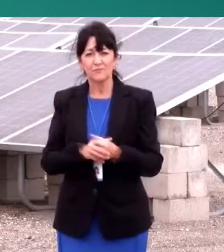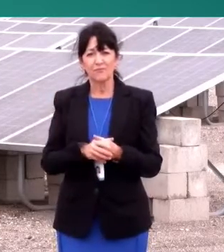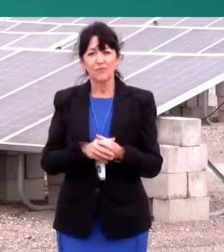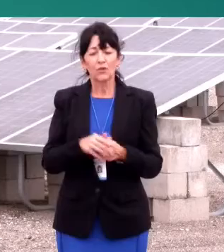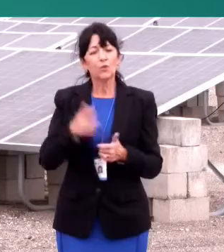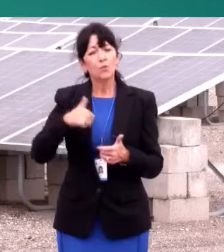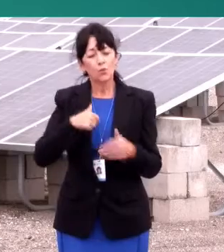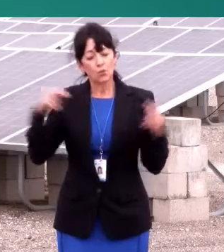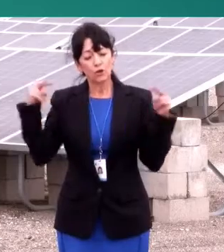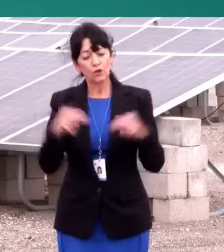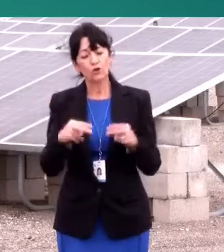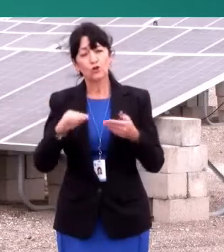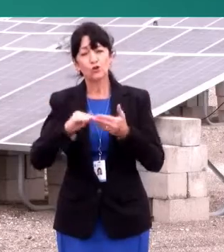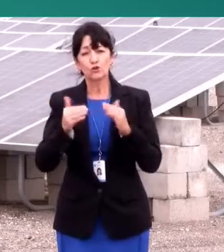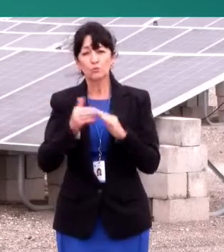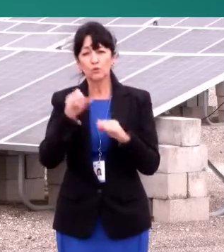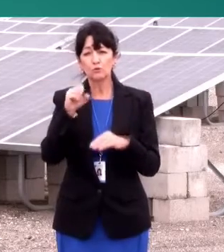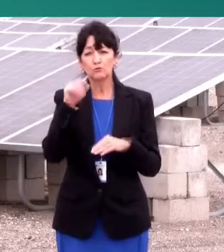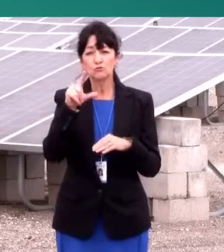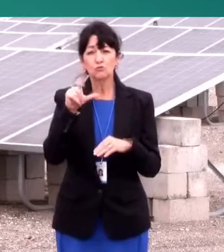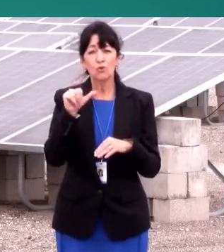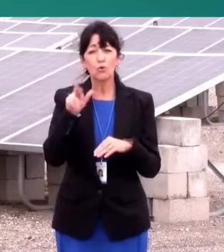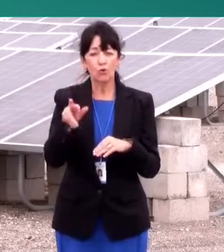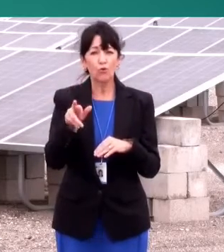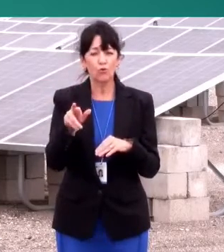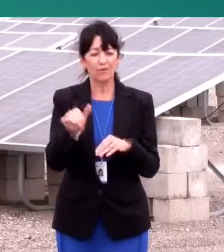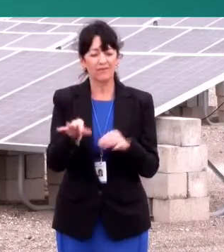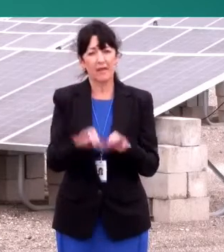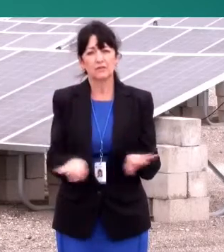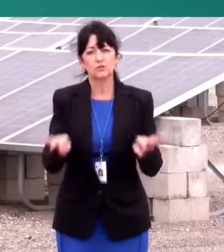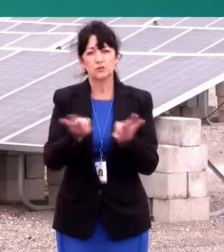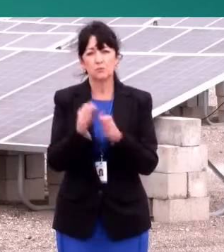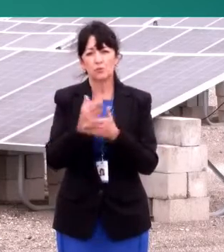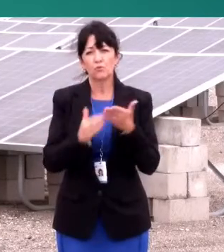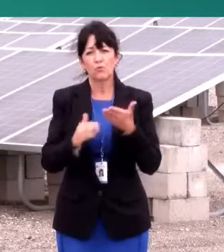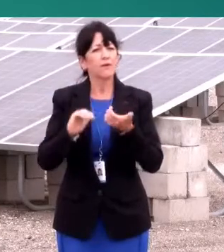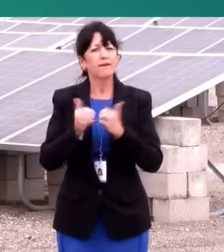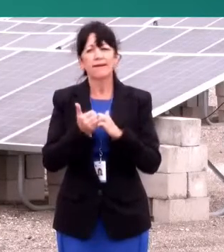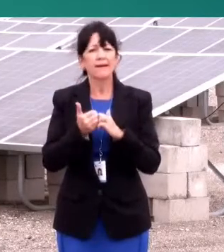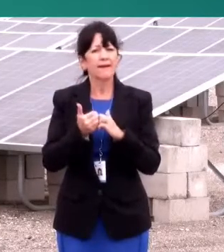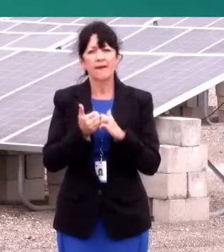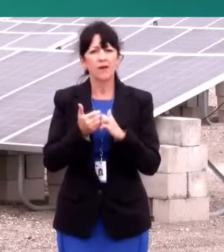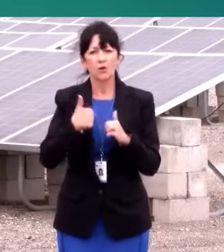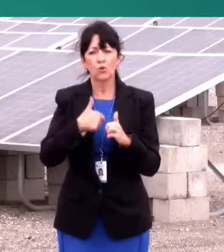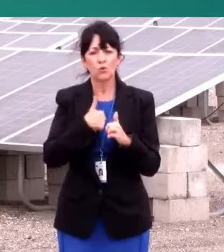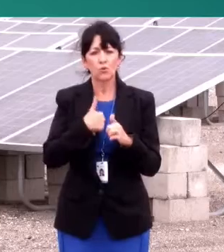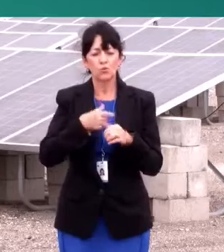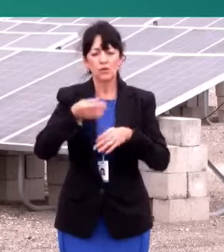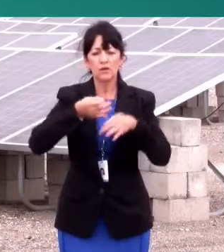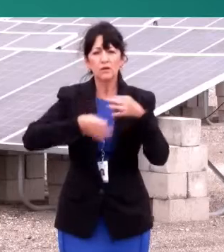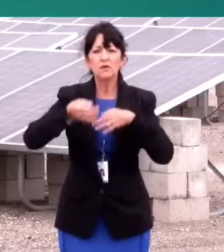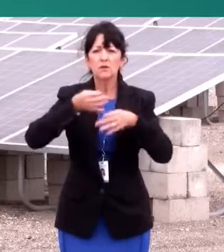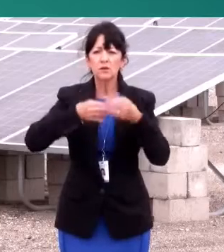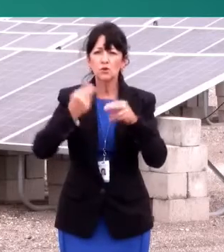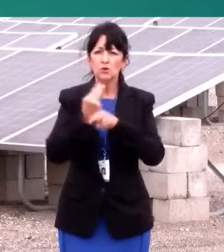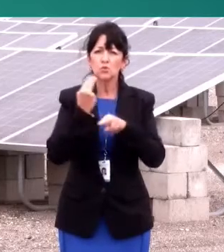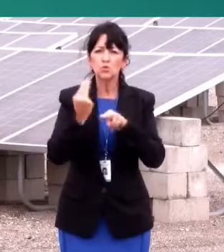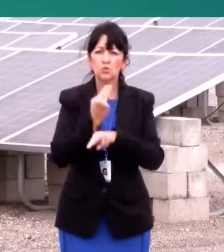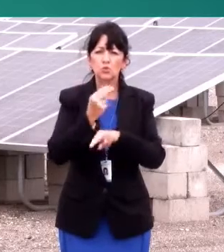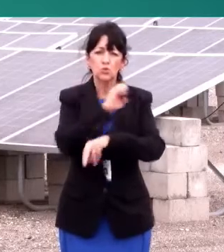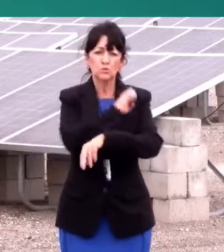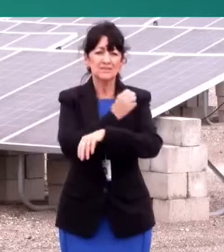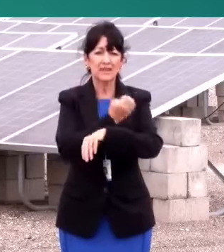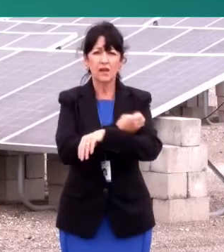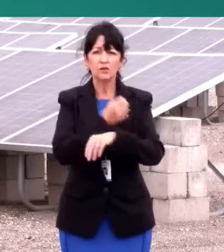at community solar as an important piece to how do we get renewable energy into the state of Delaware, a very big piece